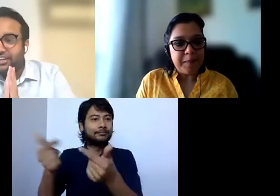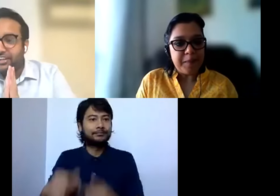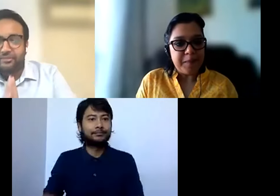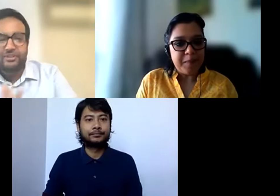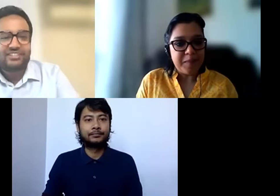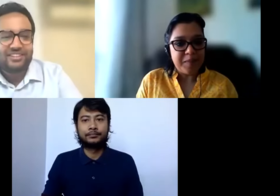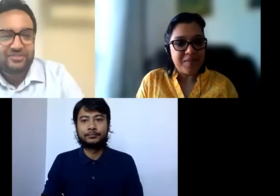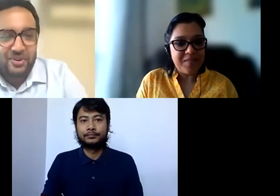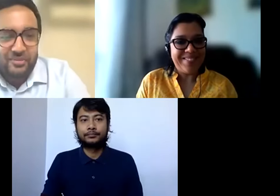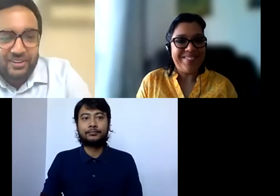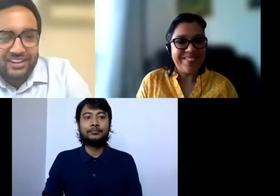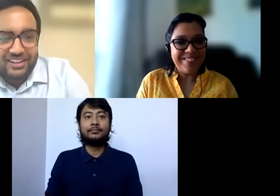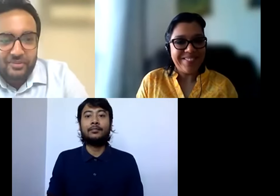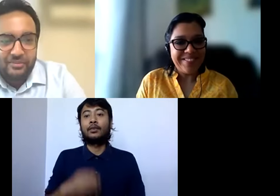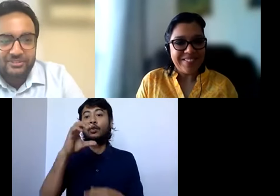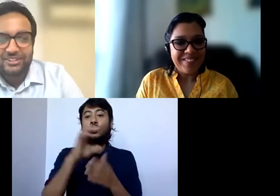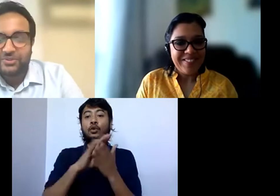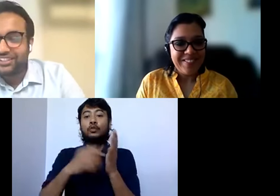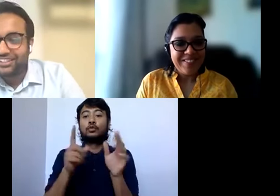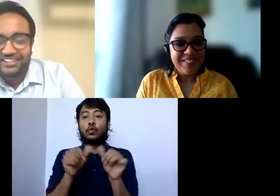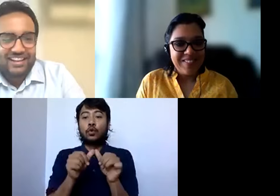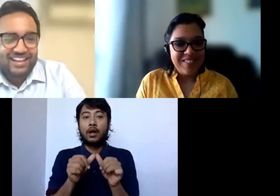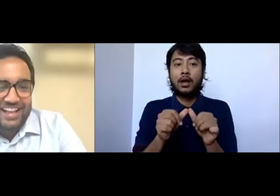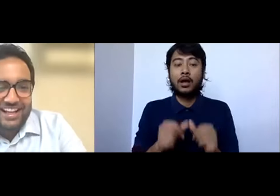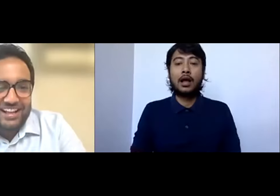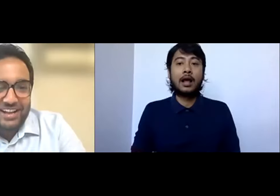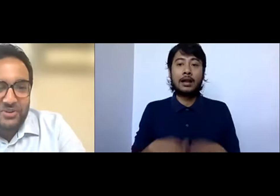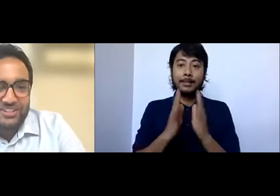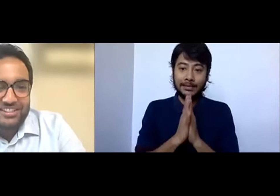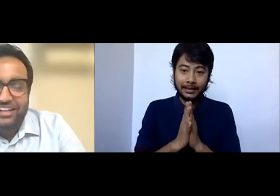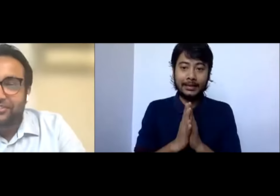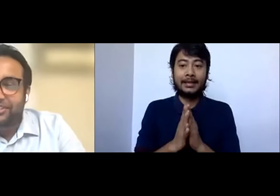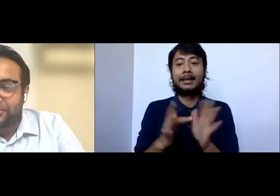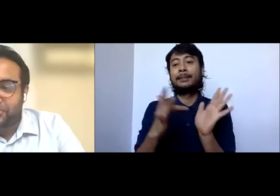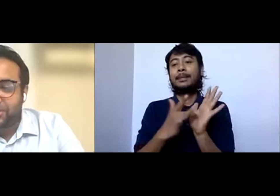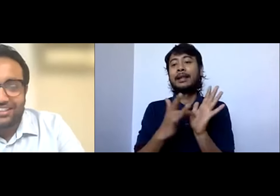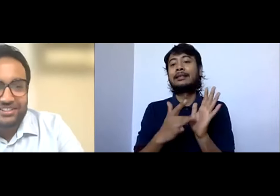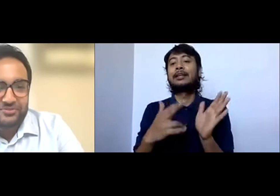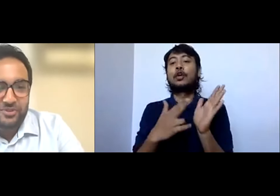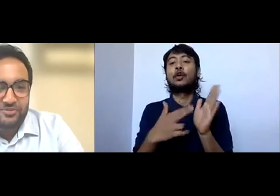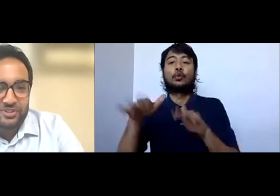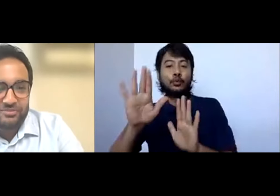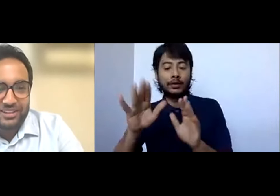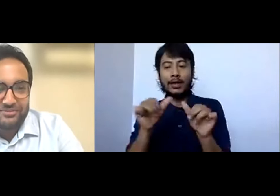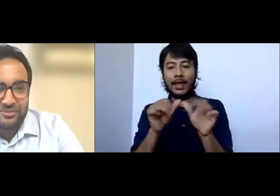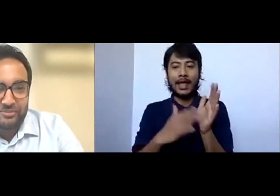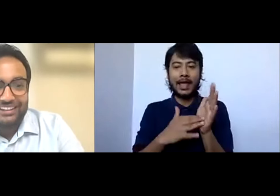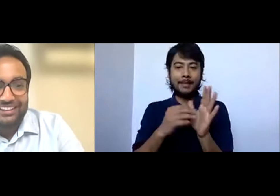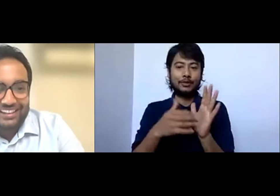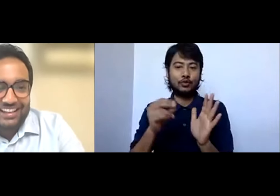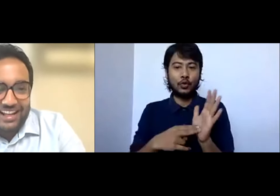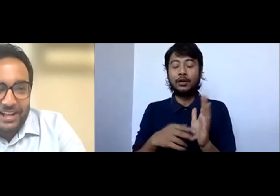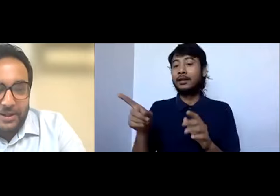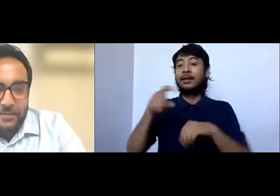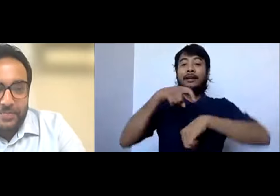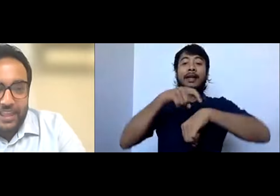Kia ora and Namaste from Hamilton, New Zealand. I know it's the start of the day for you guys. It's 4.40pm for me.